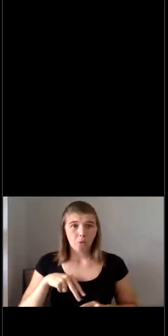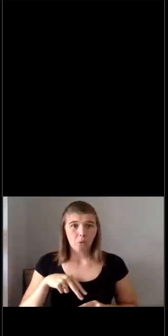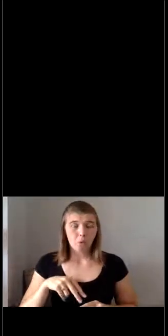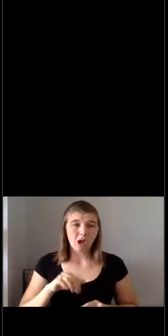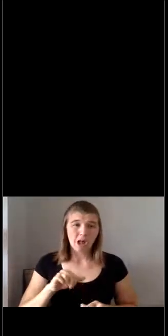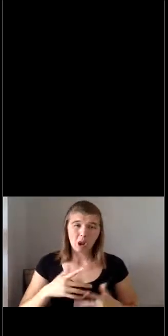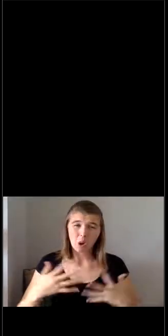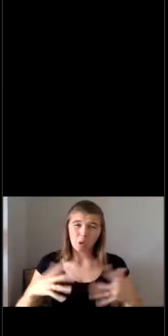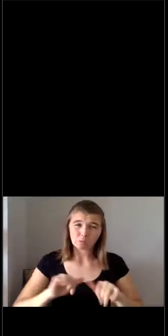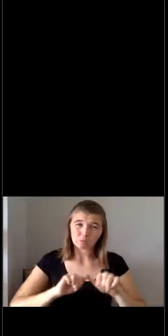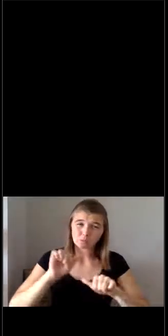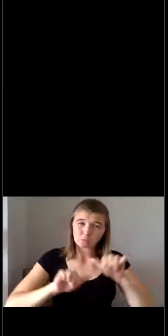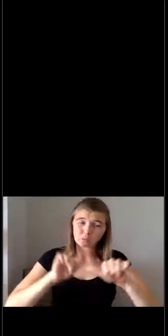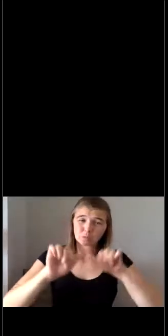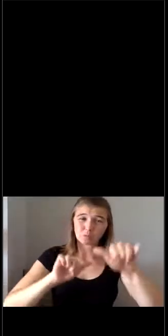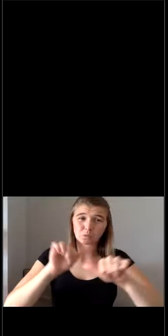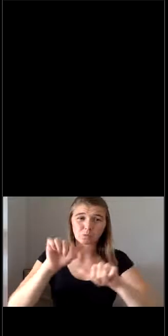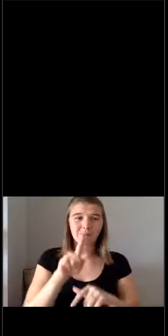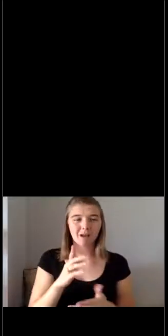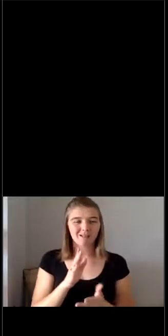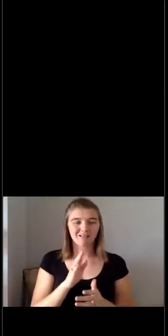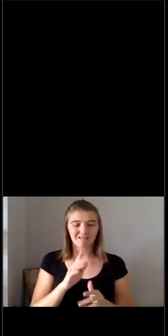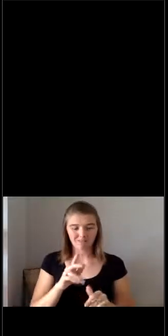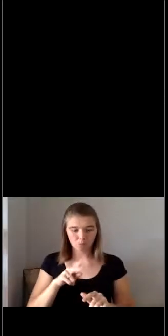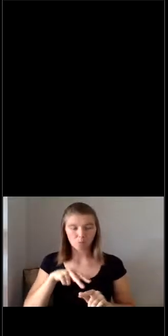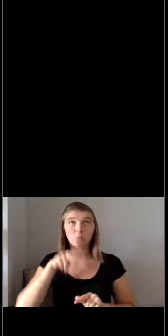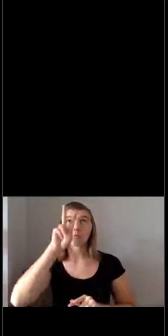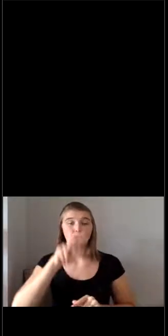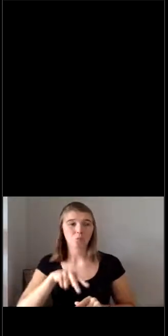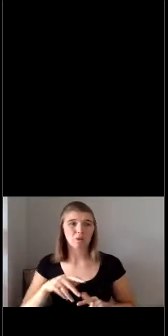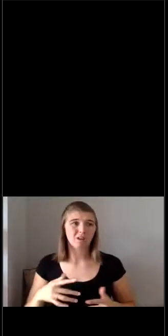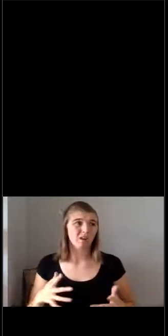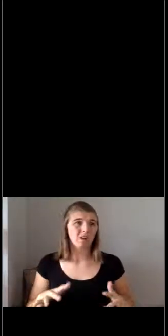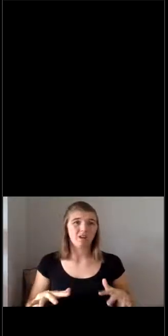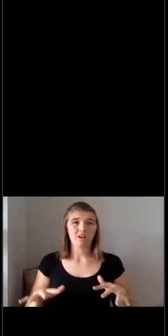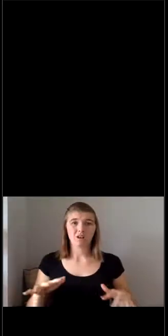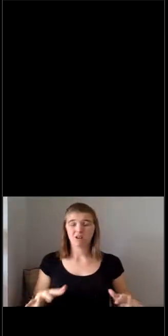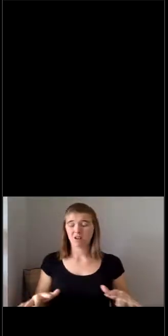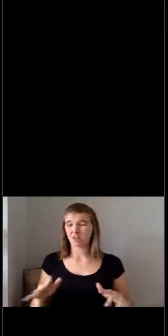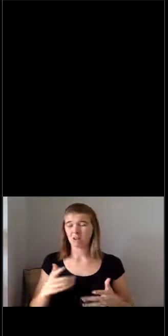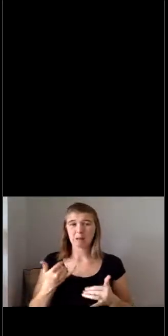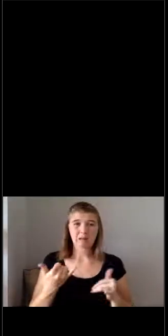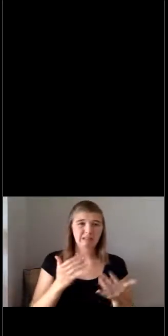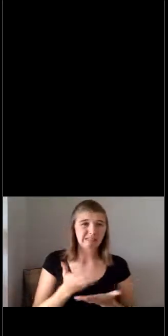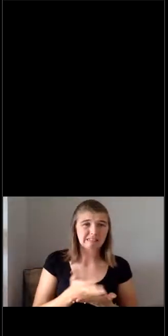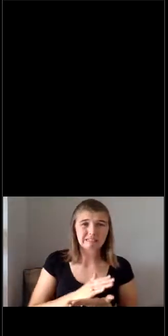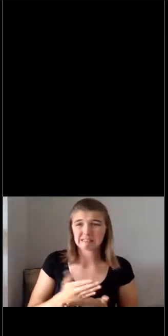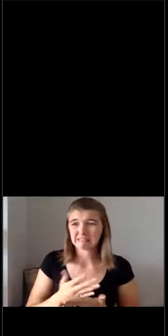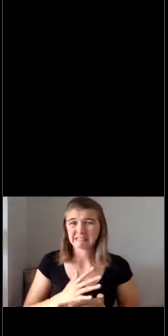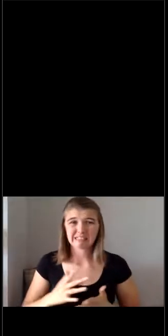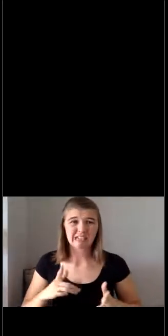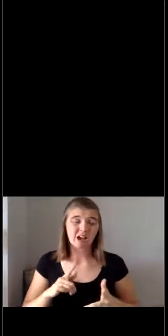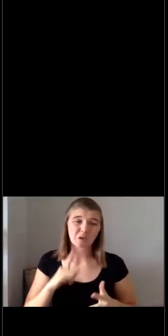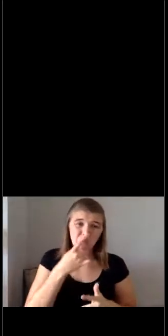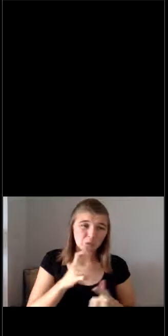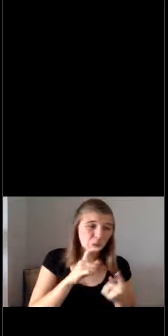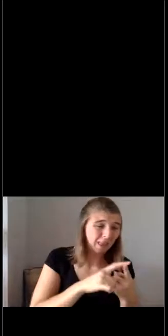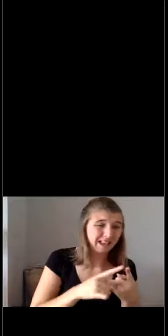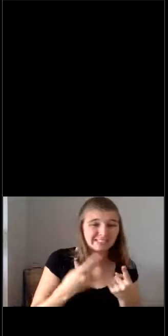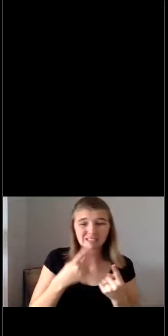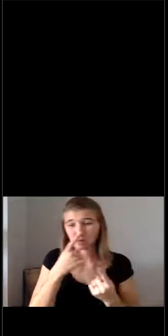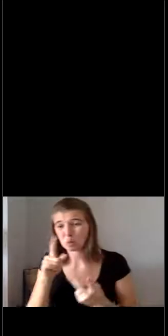to the top immediately, we can experience some kind of paralysis. Well, maybe I should do this, maybe I should do that, and we end up doing nothing. And so it